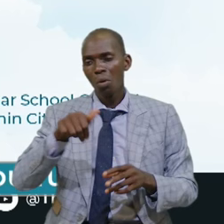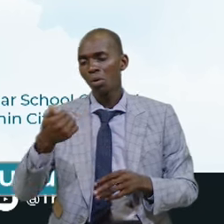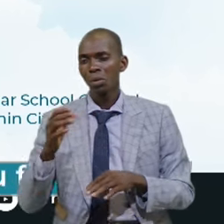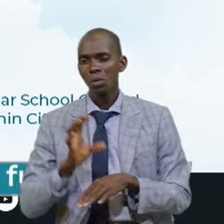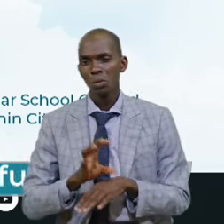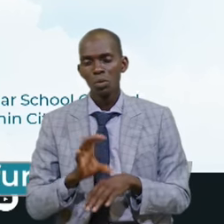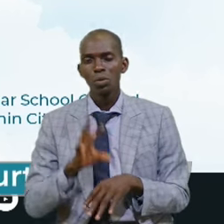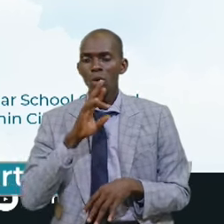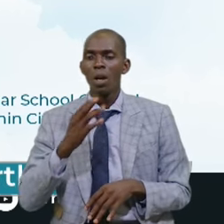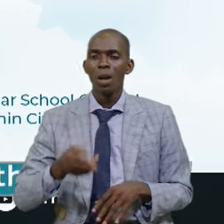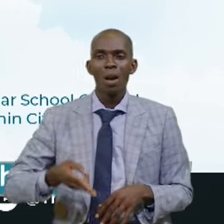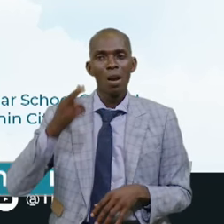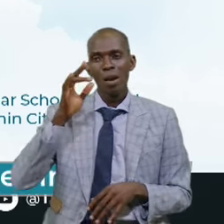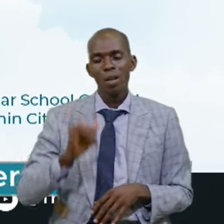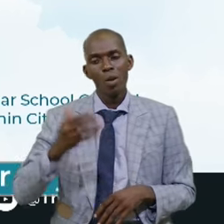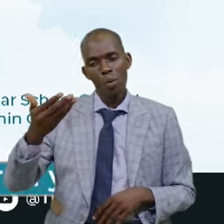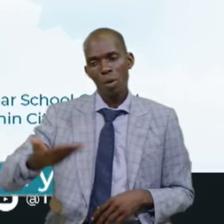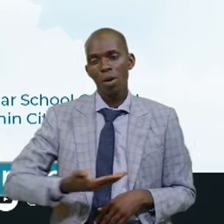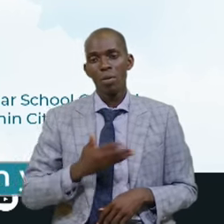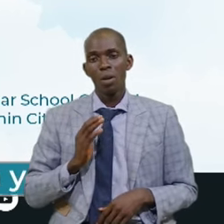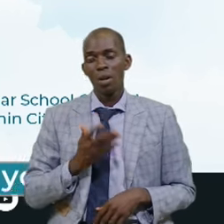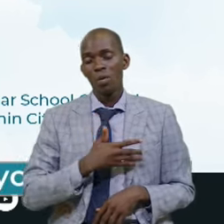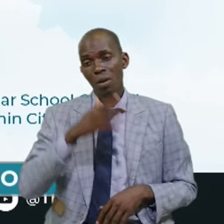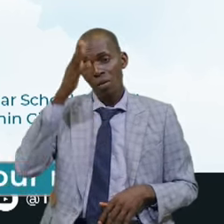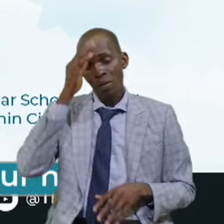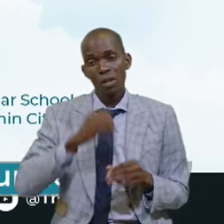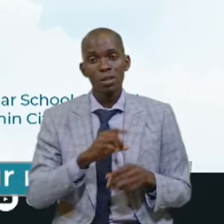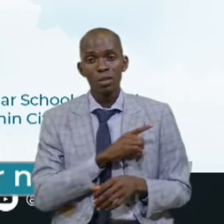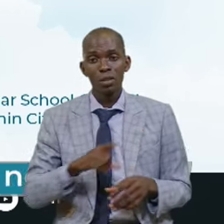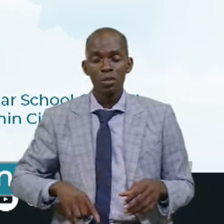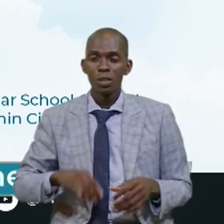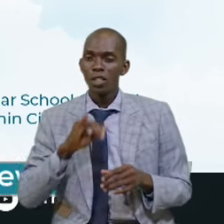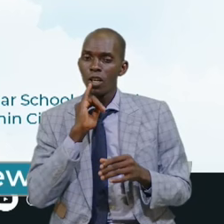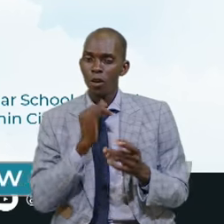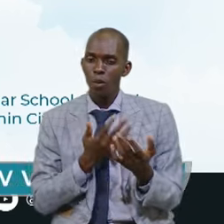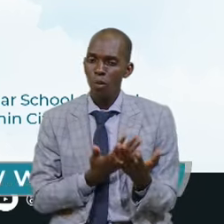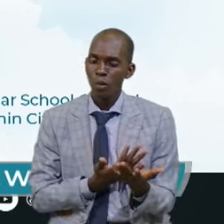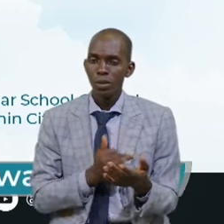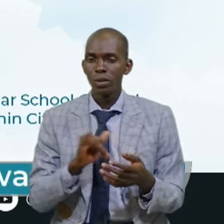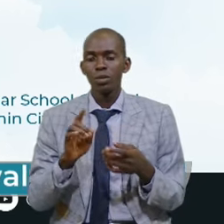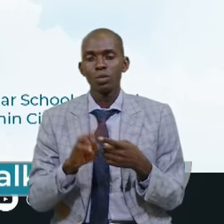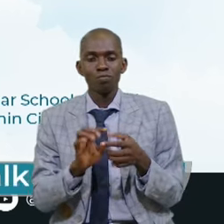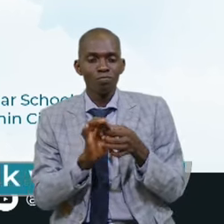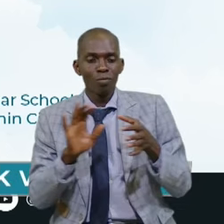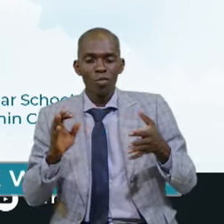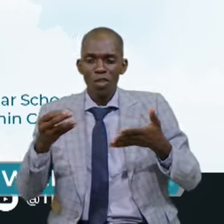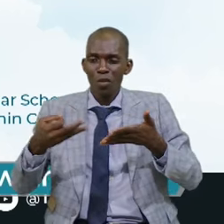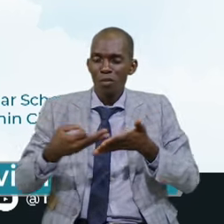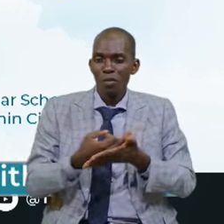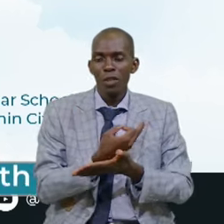highly welcome. Our Father in the Lord is waiting to release the fresh anointing upon our